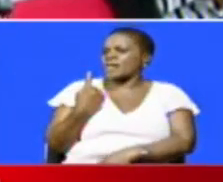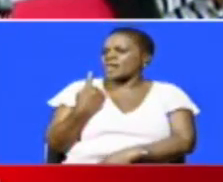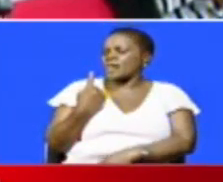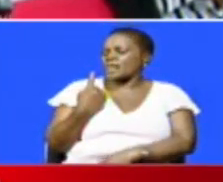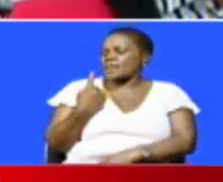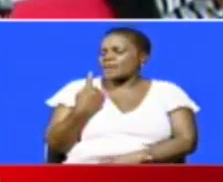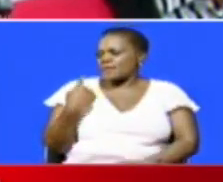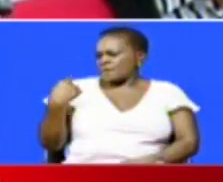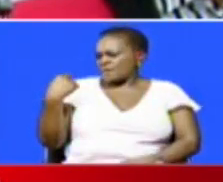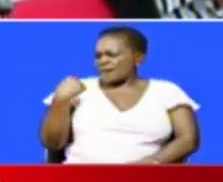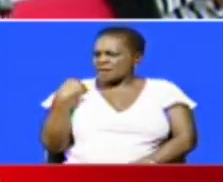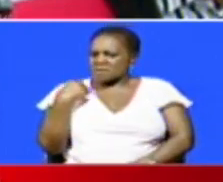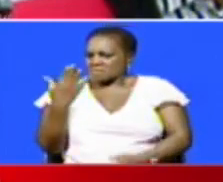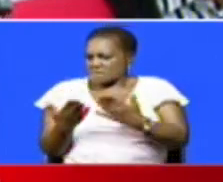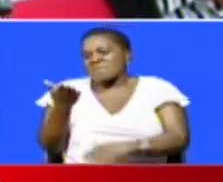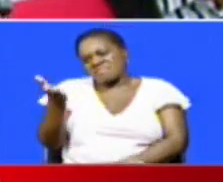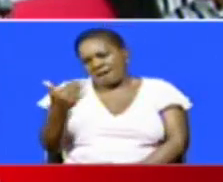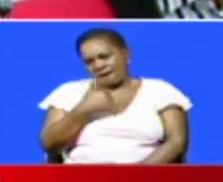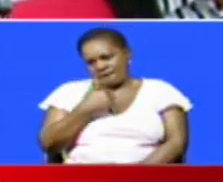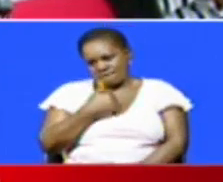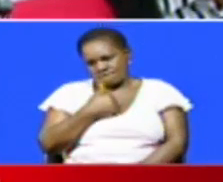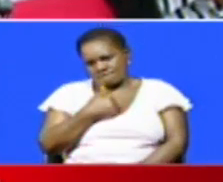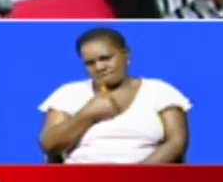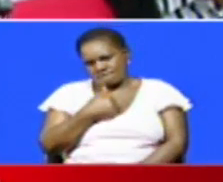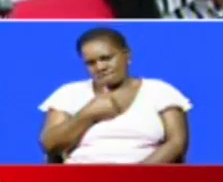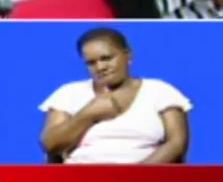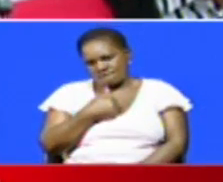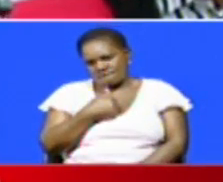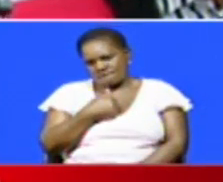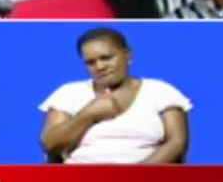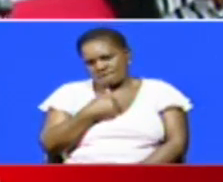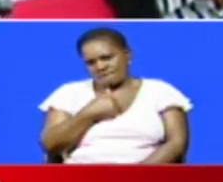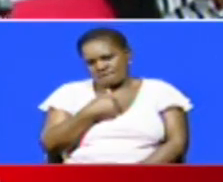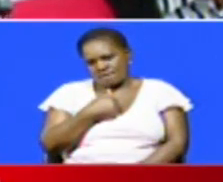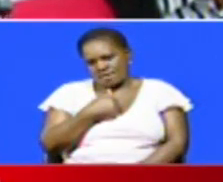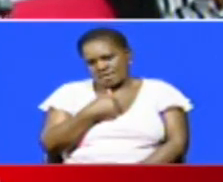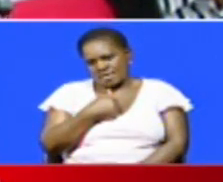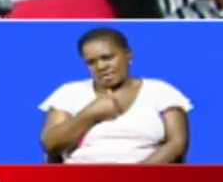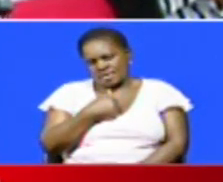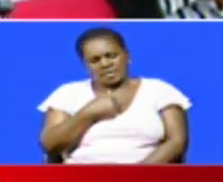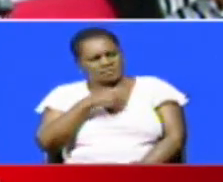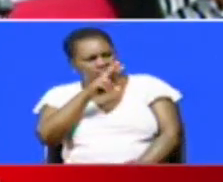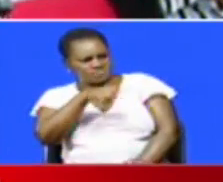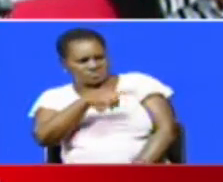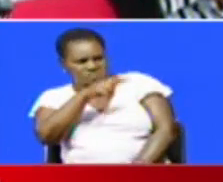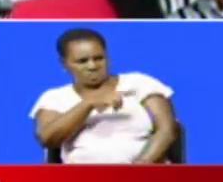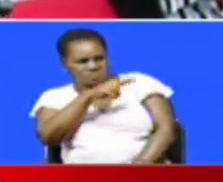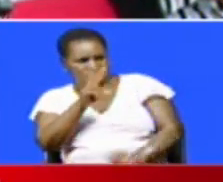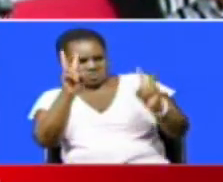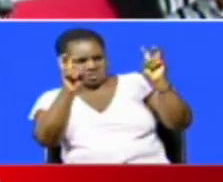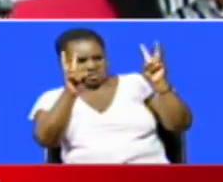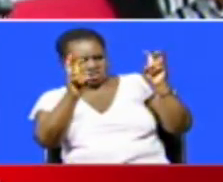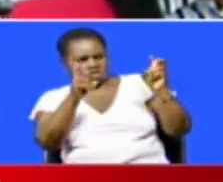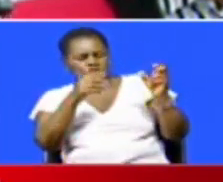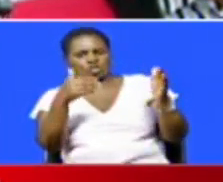while the numbers may be there, I would want us to delink this, and for purposes of stigmatization, let's